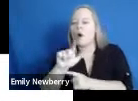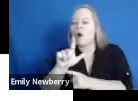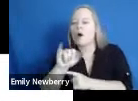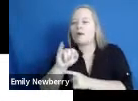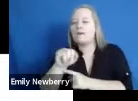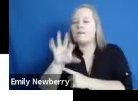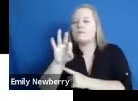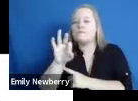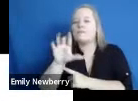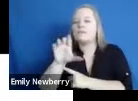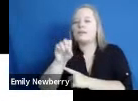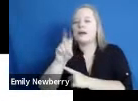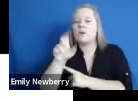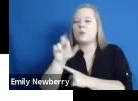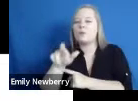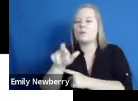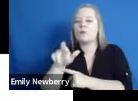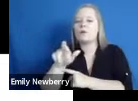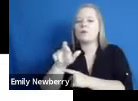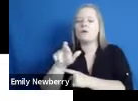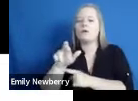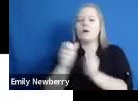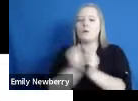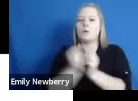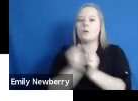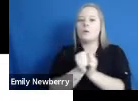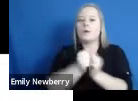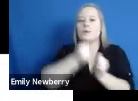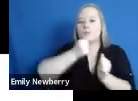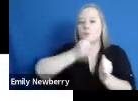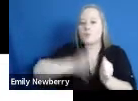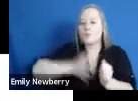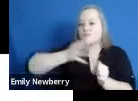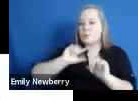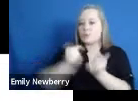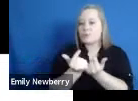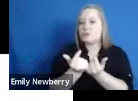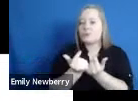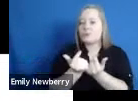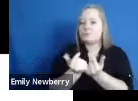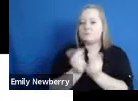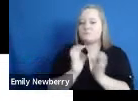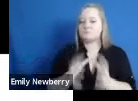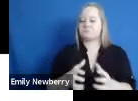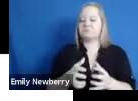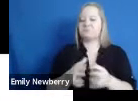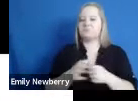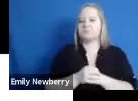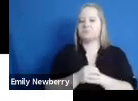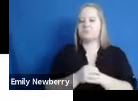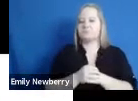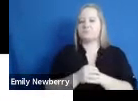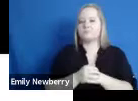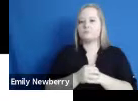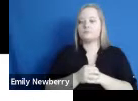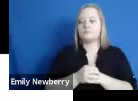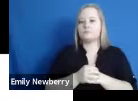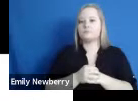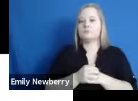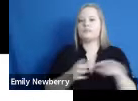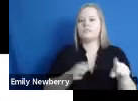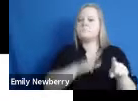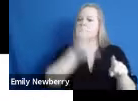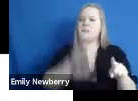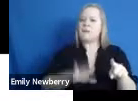a women's farming group that had formed a cooperative, and they had not ever really thought of